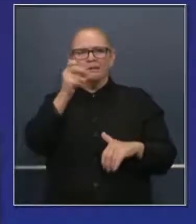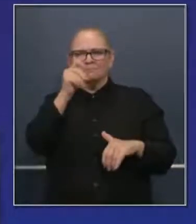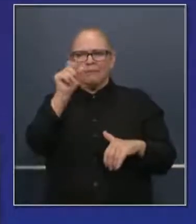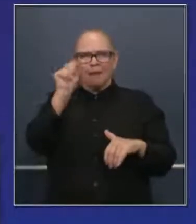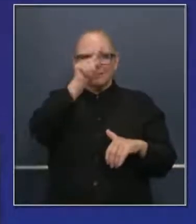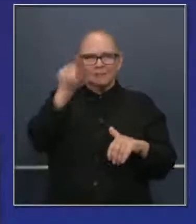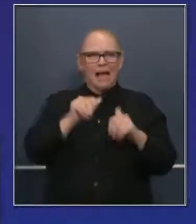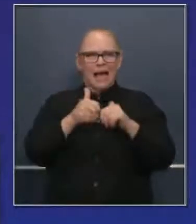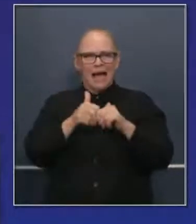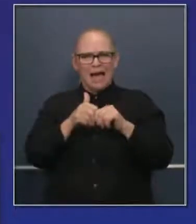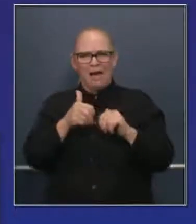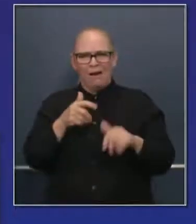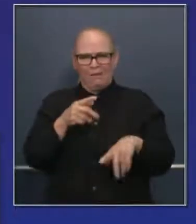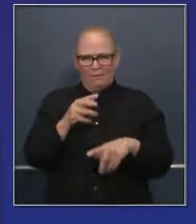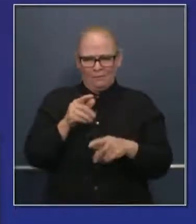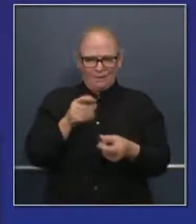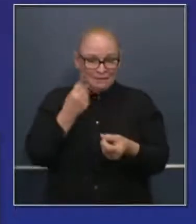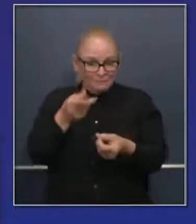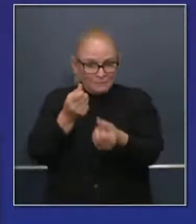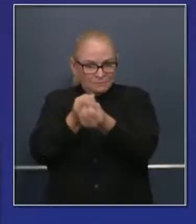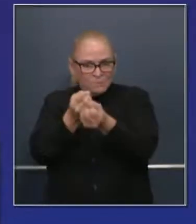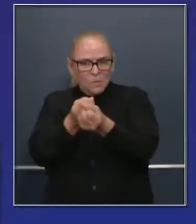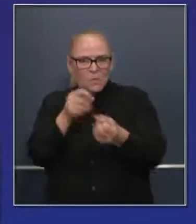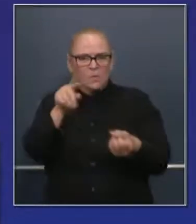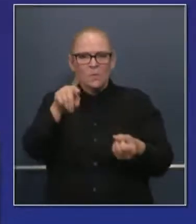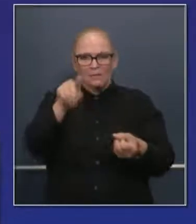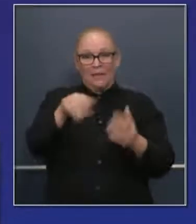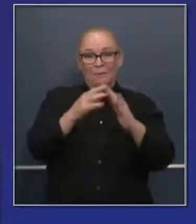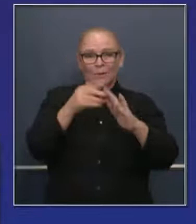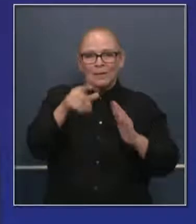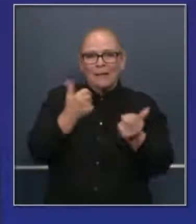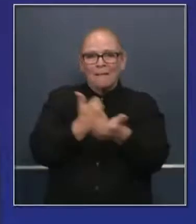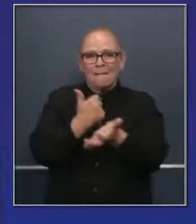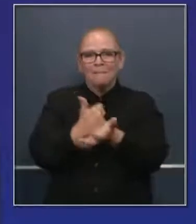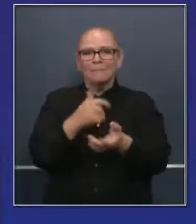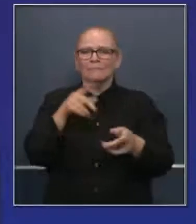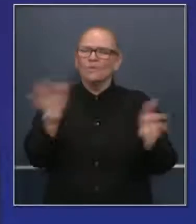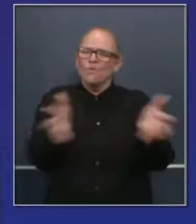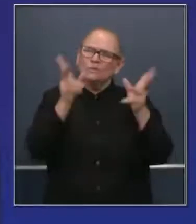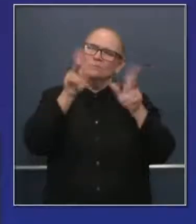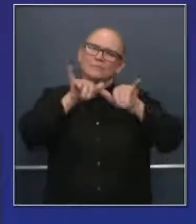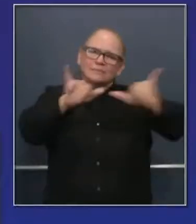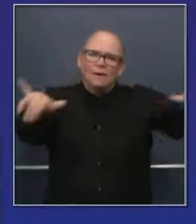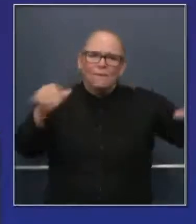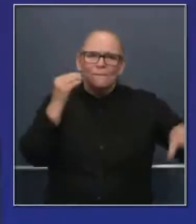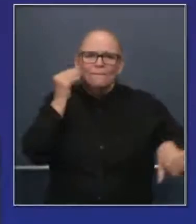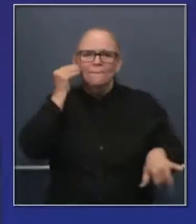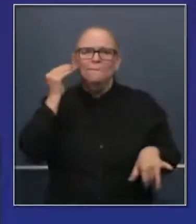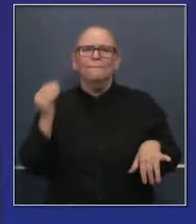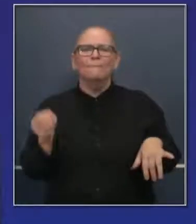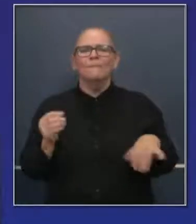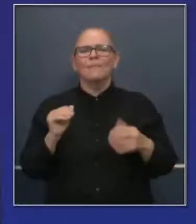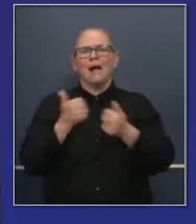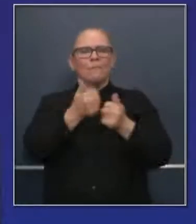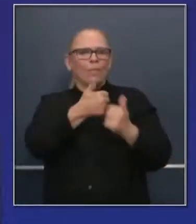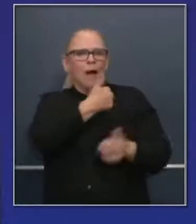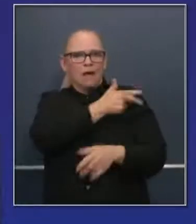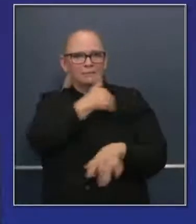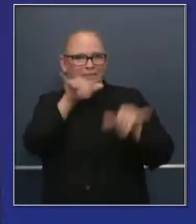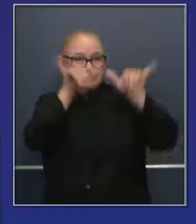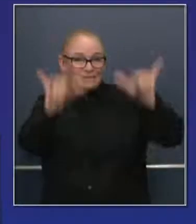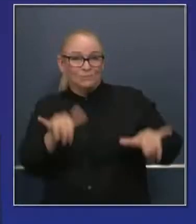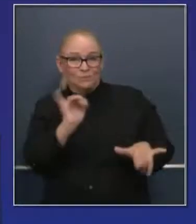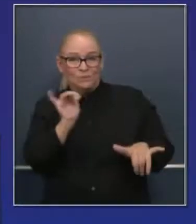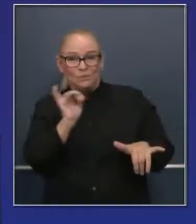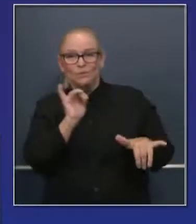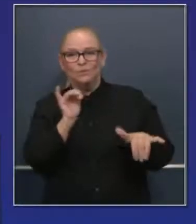tracers, isolate, quarantine people, and ultimately mitigate the impact to our hospital system and into our ICUs.